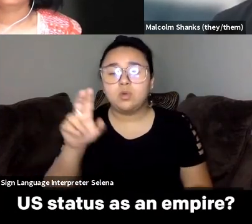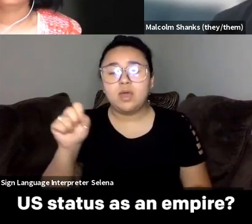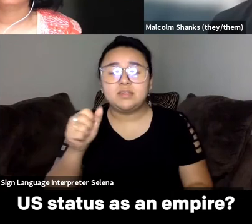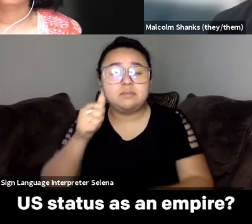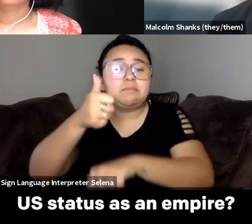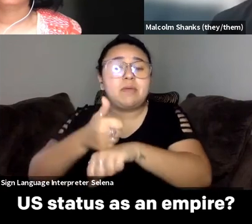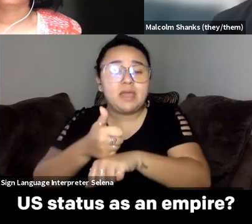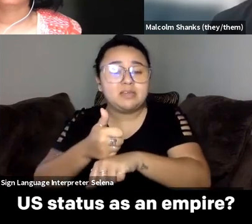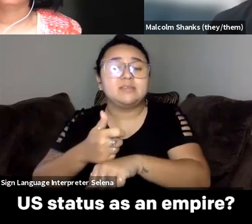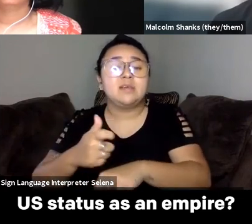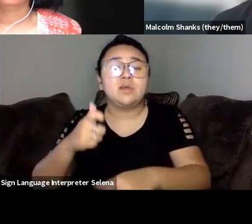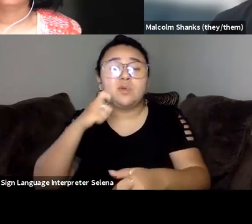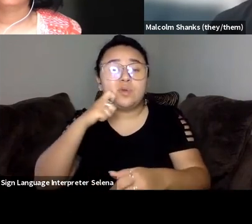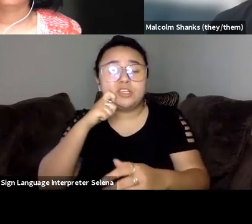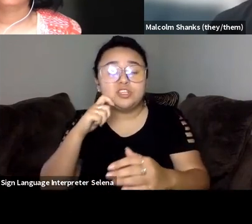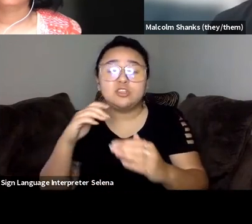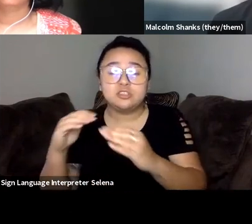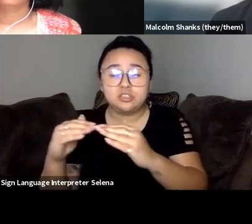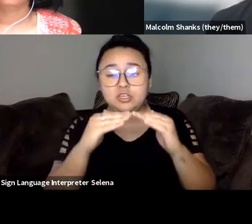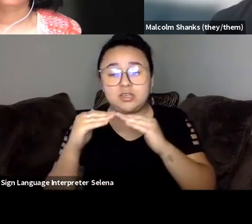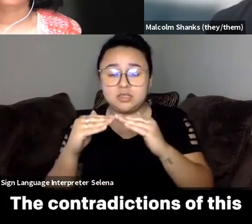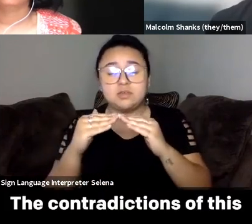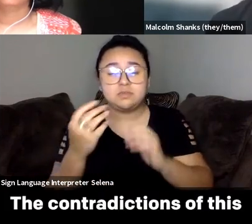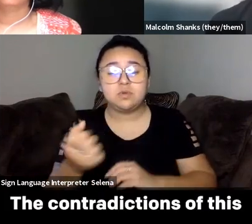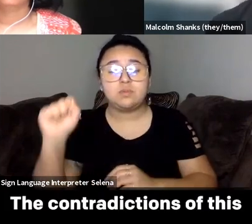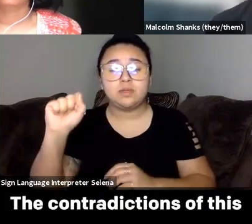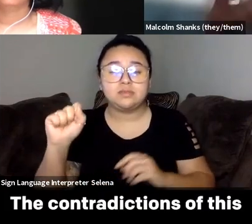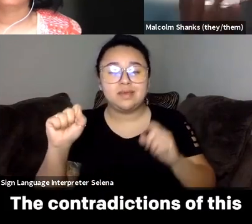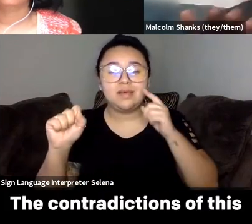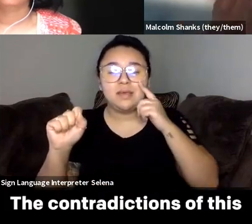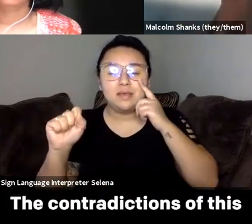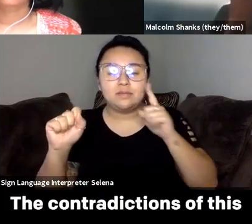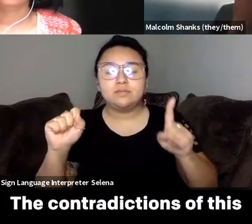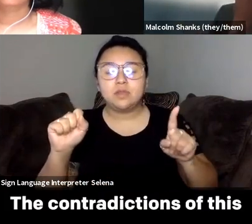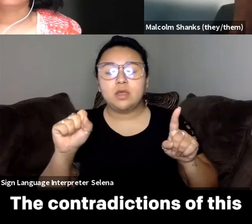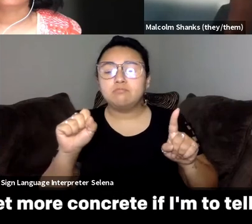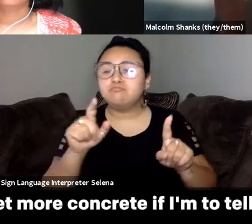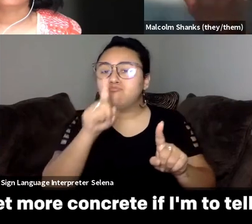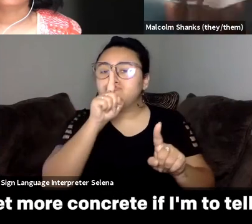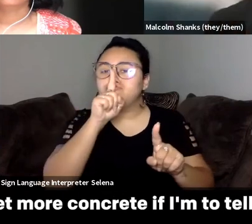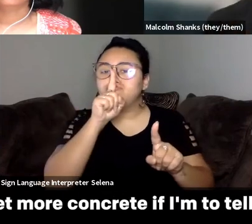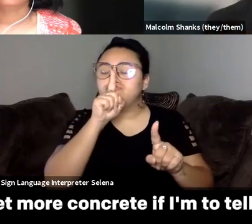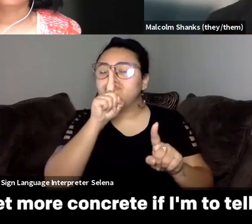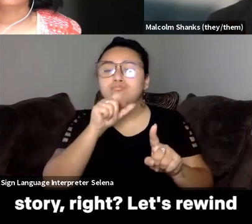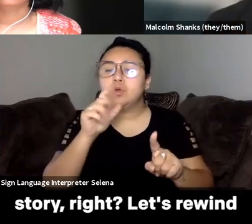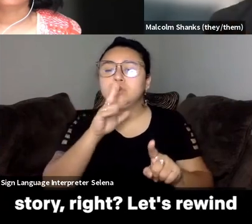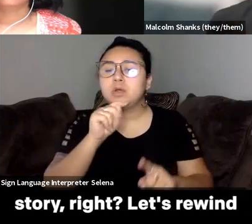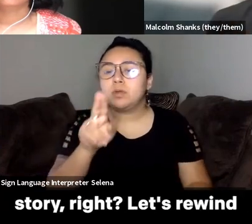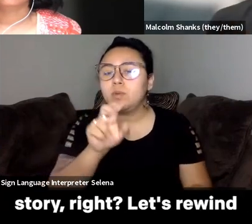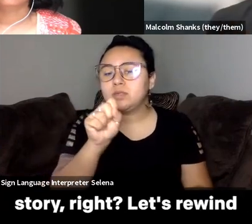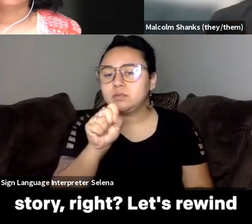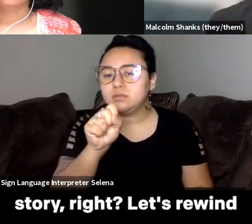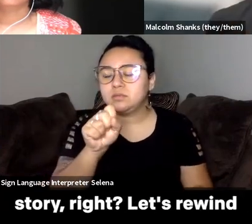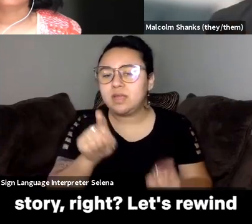US status as an empire? The contradictions of this get more concrete if I'm going to tell a story,